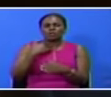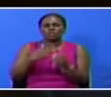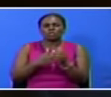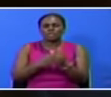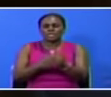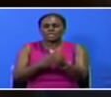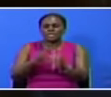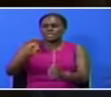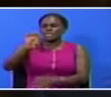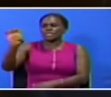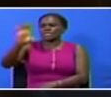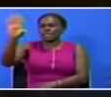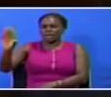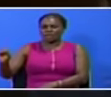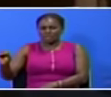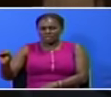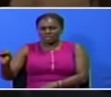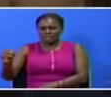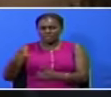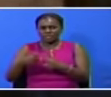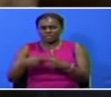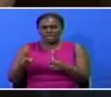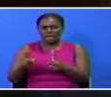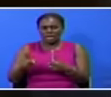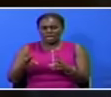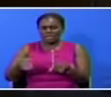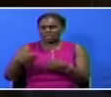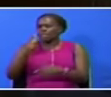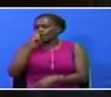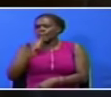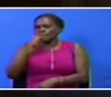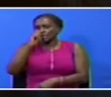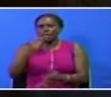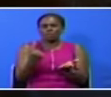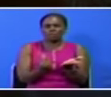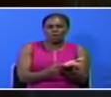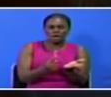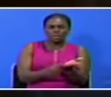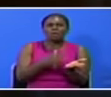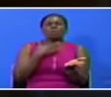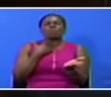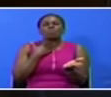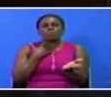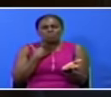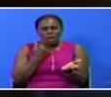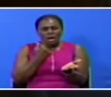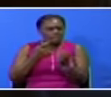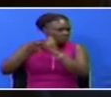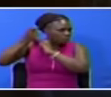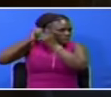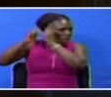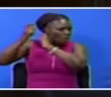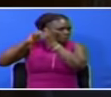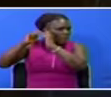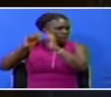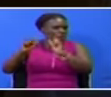East Africa, which also we have already started supplying in Tanzania and Uganda. And we want also the hairdressers in the industry